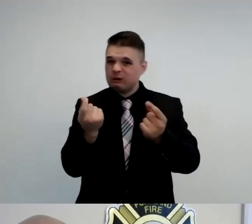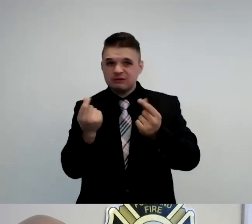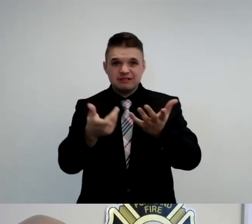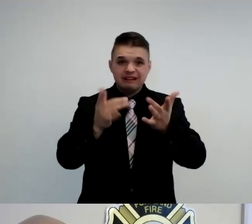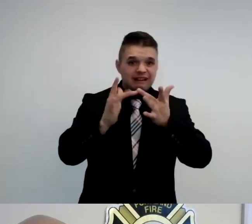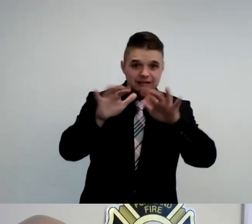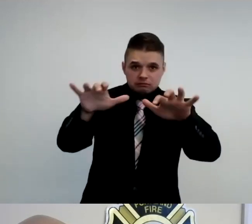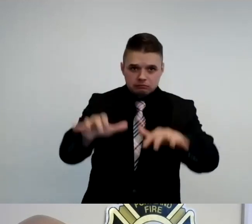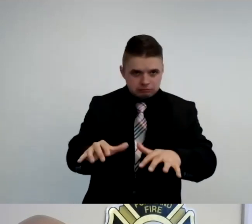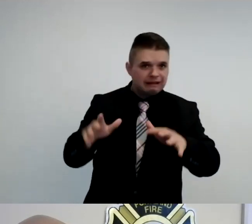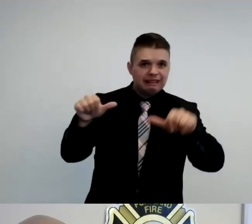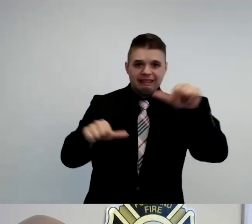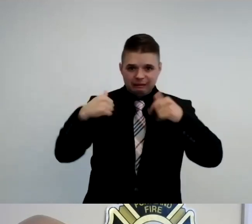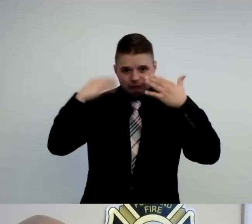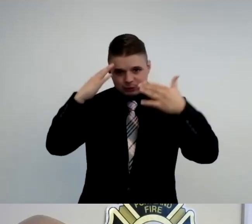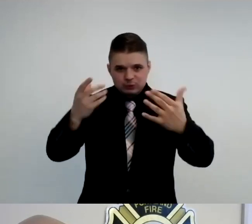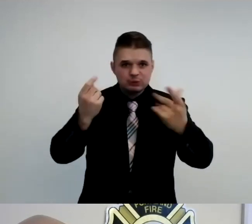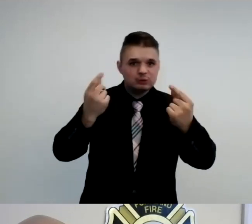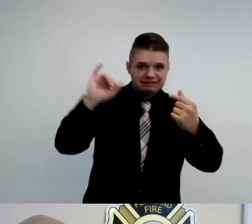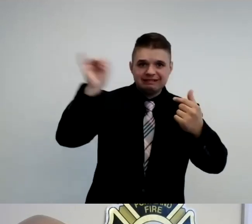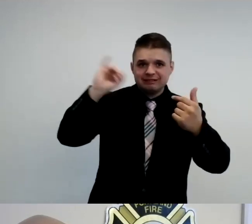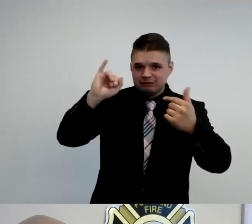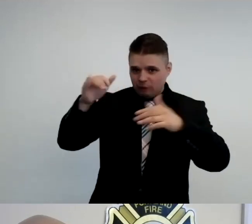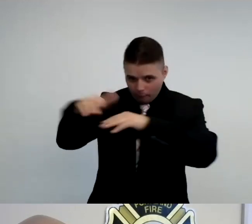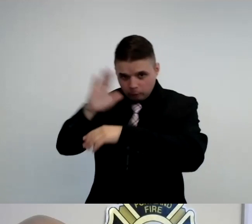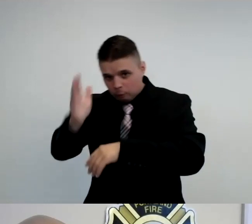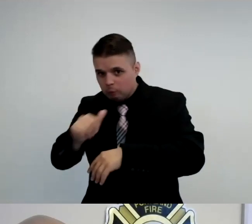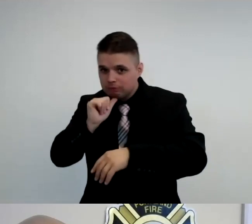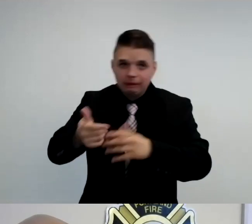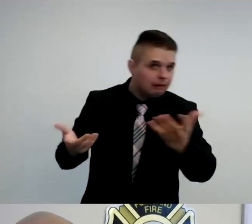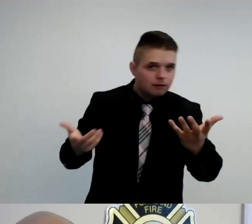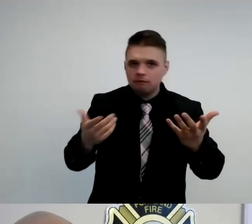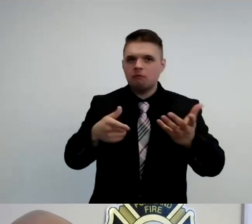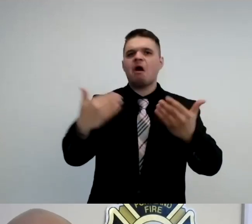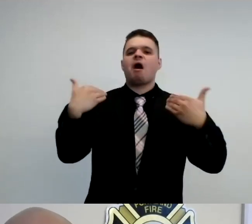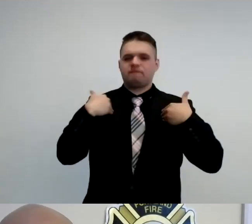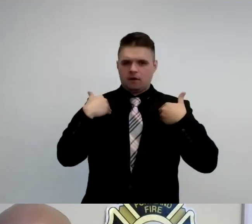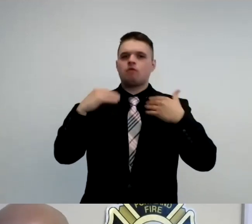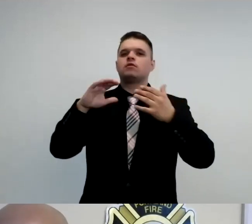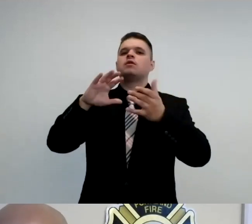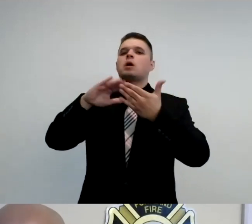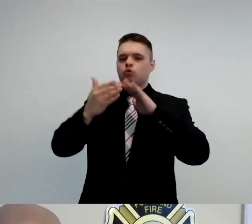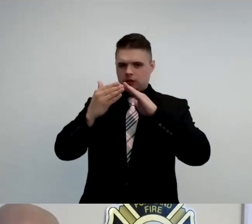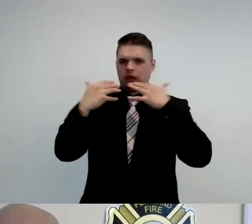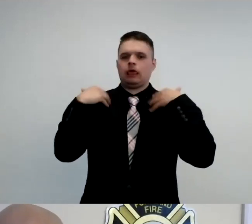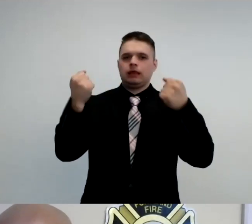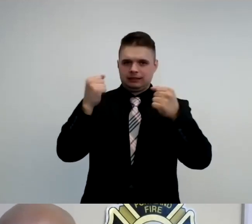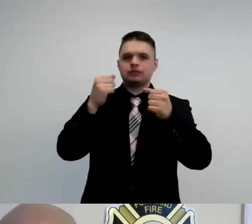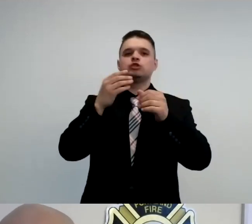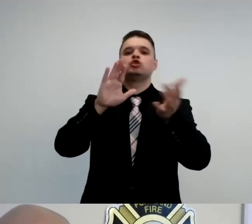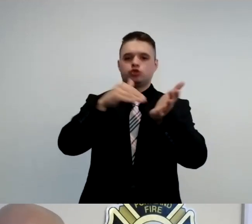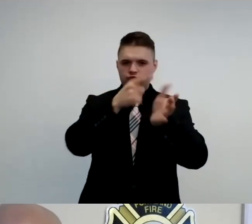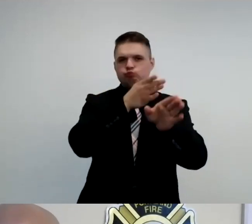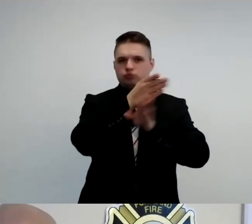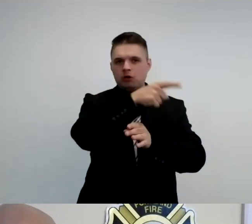where to go next or concerned about insurance, we do have community health centers that are open and taking patients, and you can call 211 or